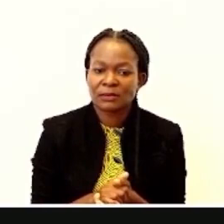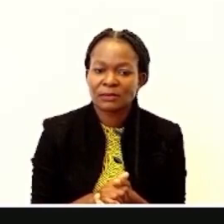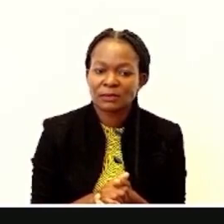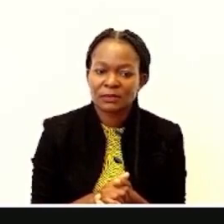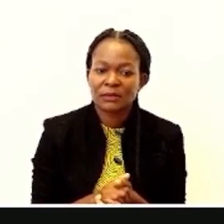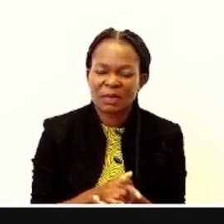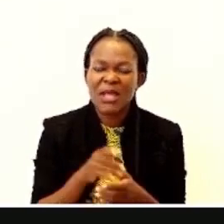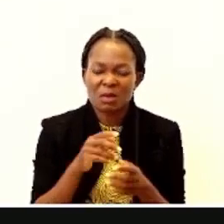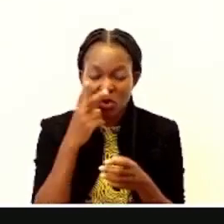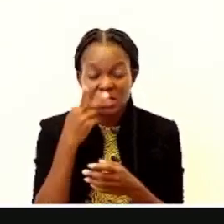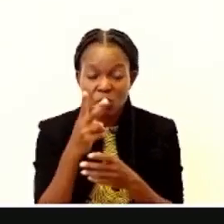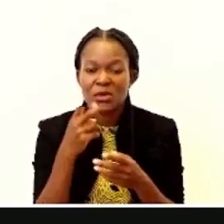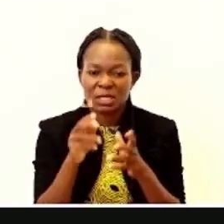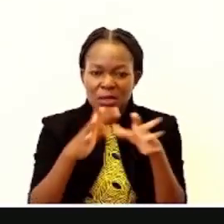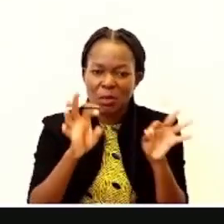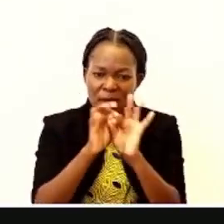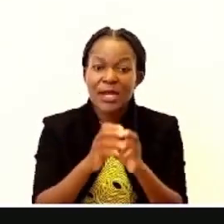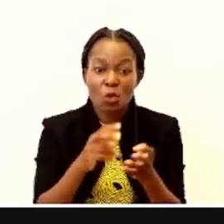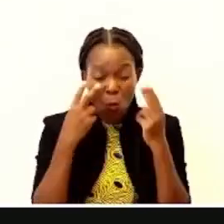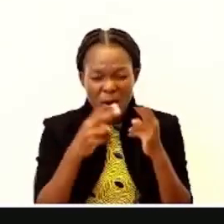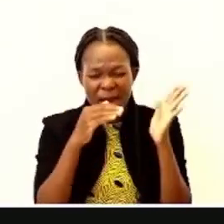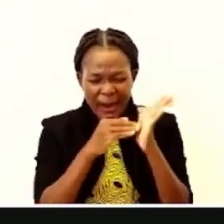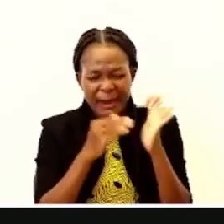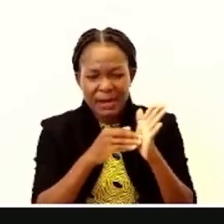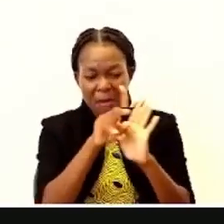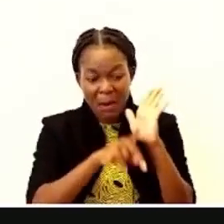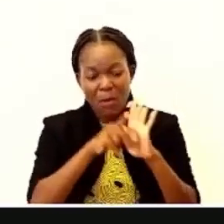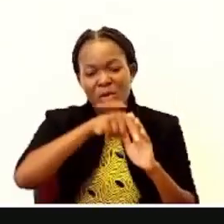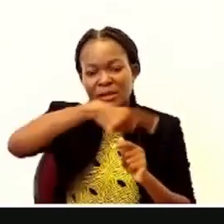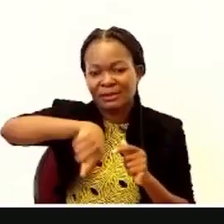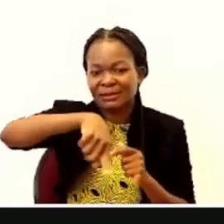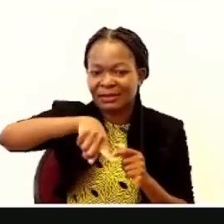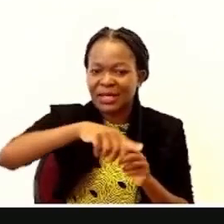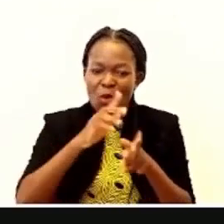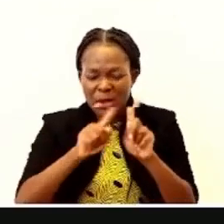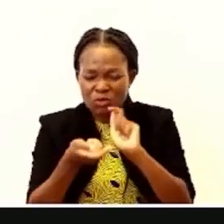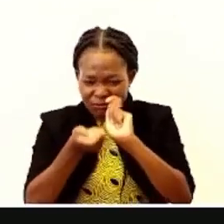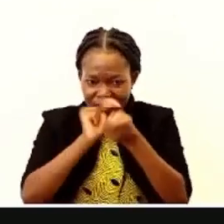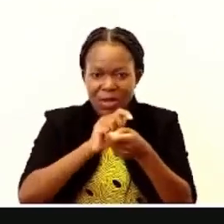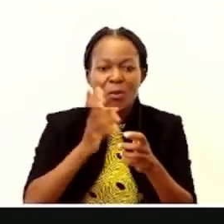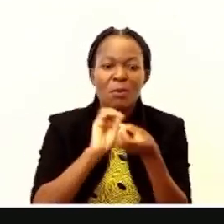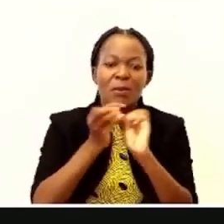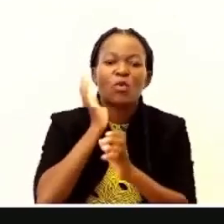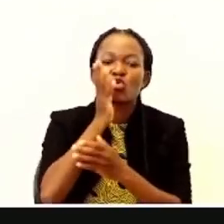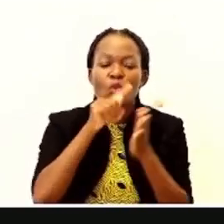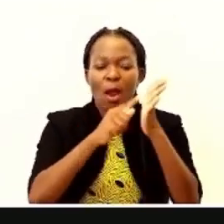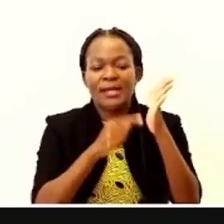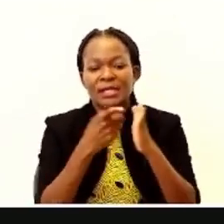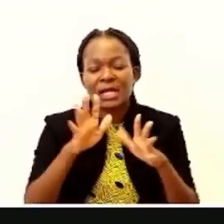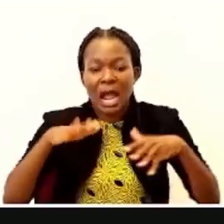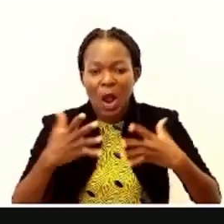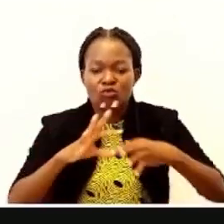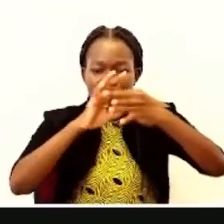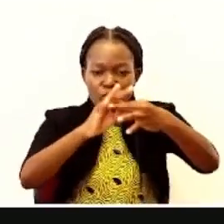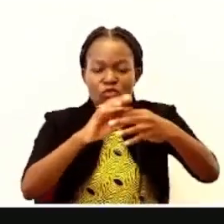to resist, and we need to have a common agenda. And I think joining forces, Mohamed talked about it. How do we join